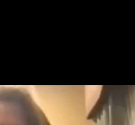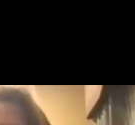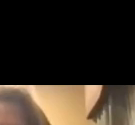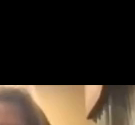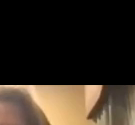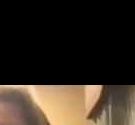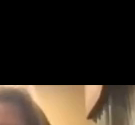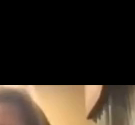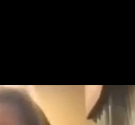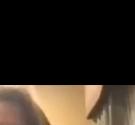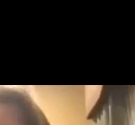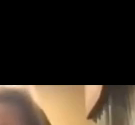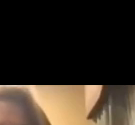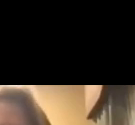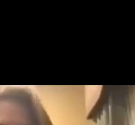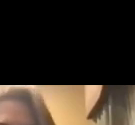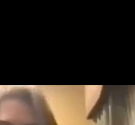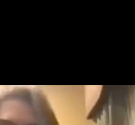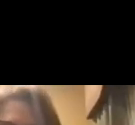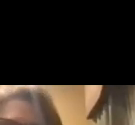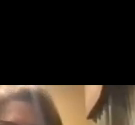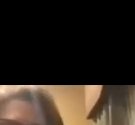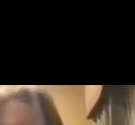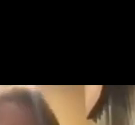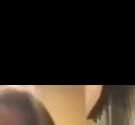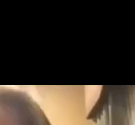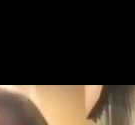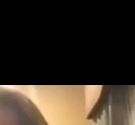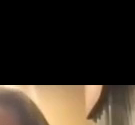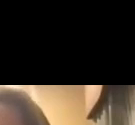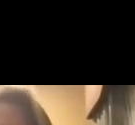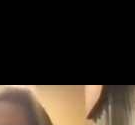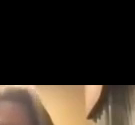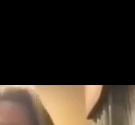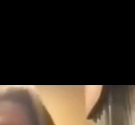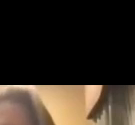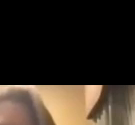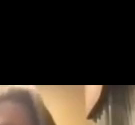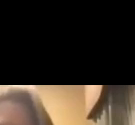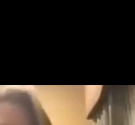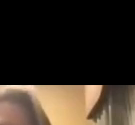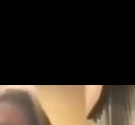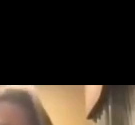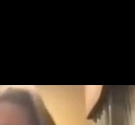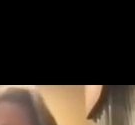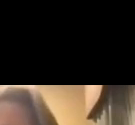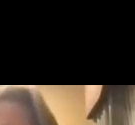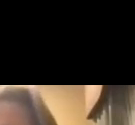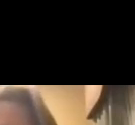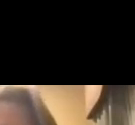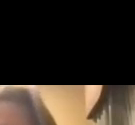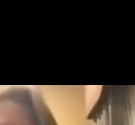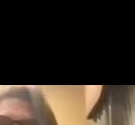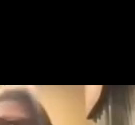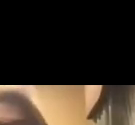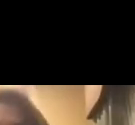So anyway, guys, it is that time. We're wrapping this up. We have the recording, so we'll be posting this. Thank you,